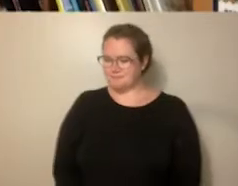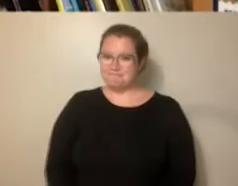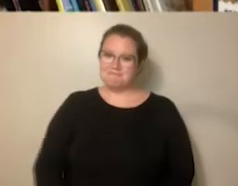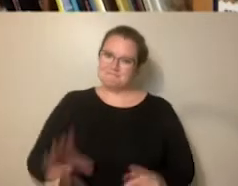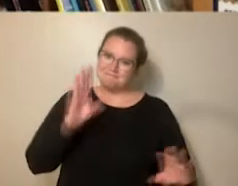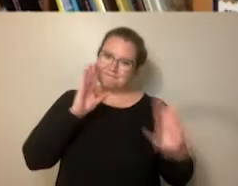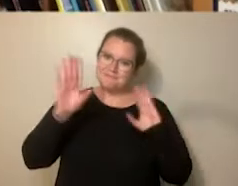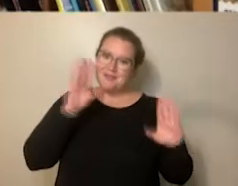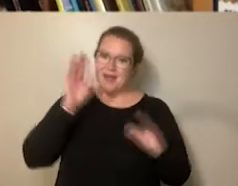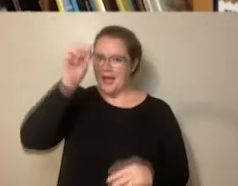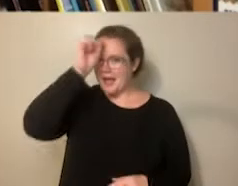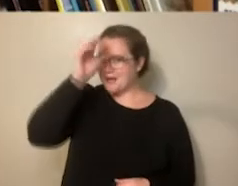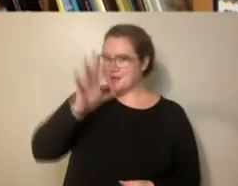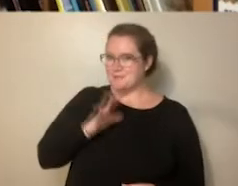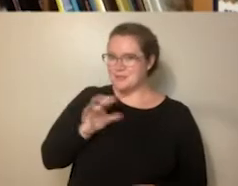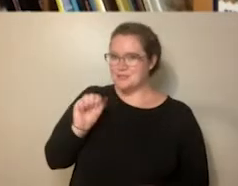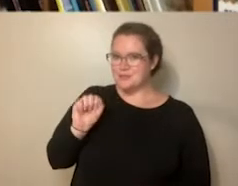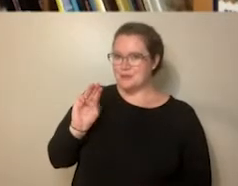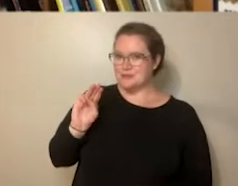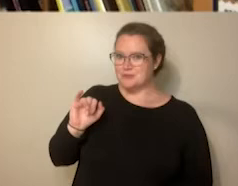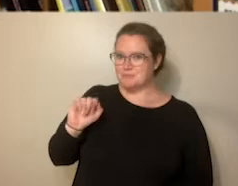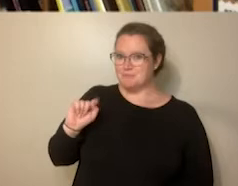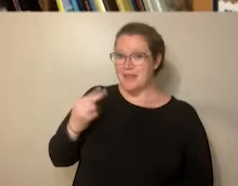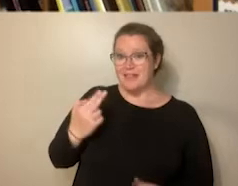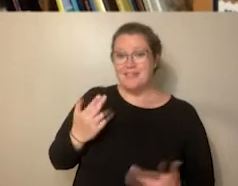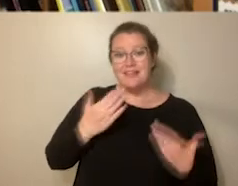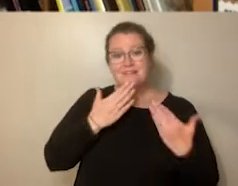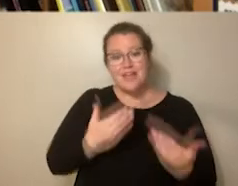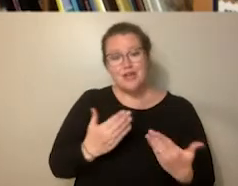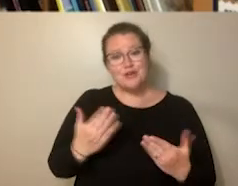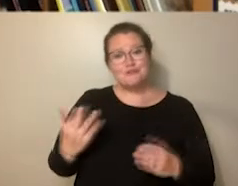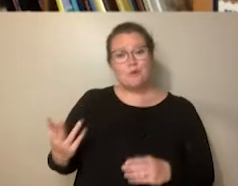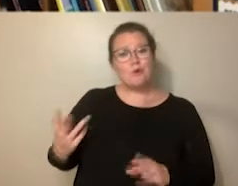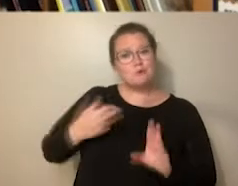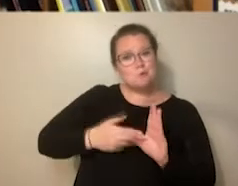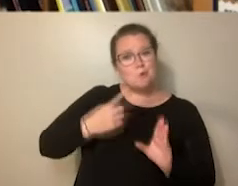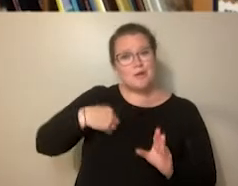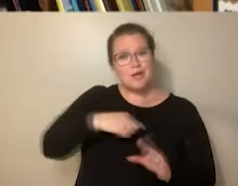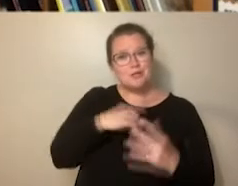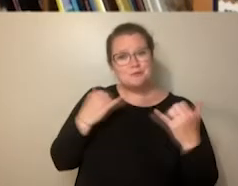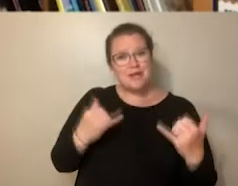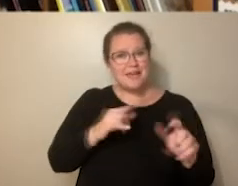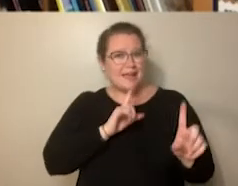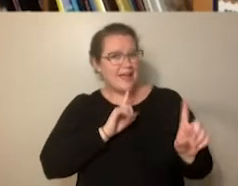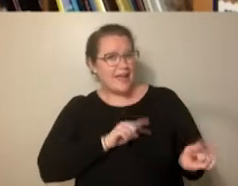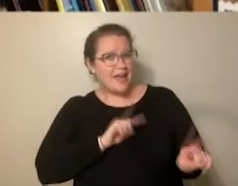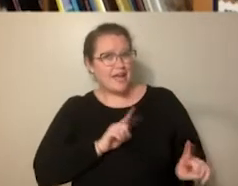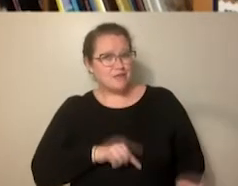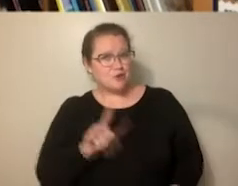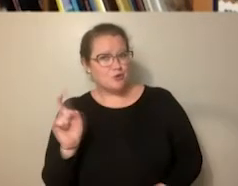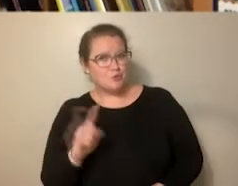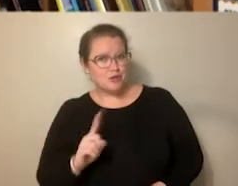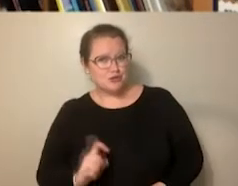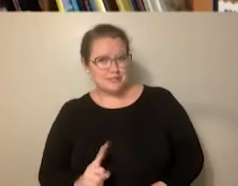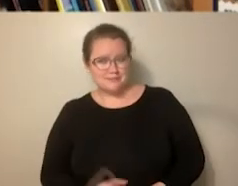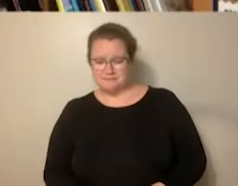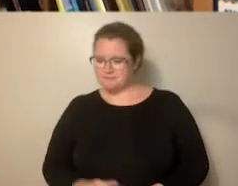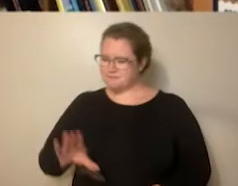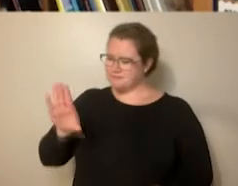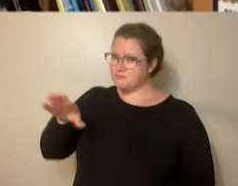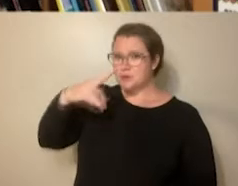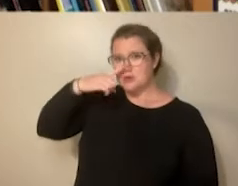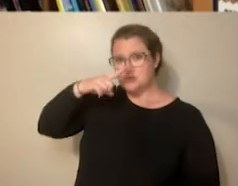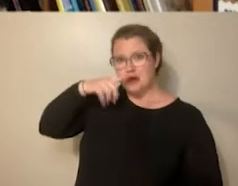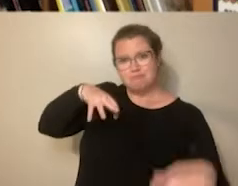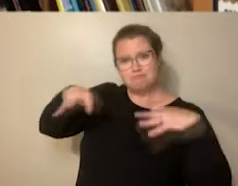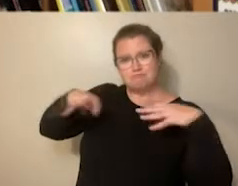Hi, Mr. Smith. Thank you so much for joining us today and answering our questions. If you would, just take a minute, tell us a little bit